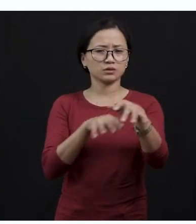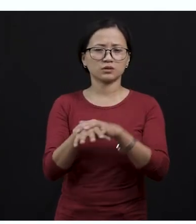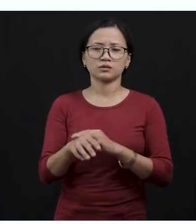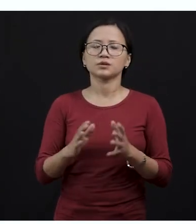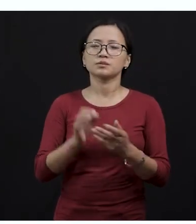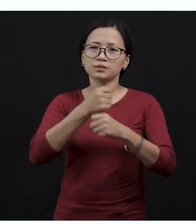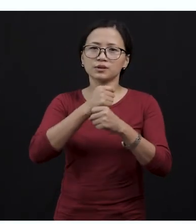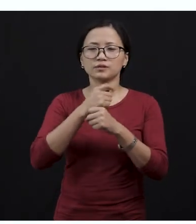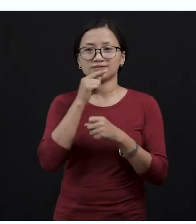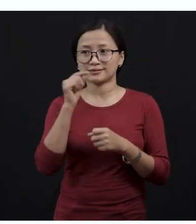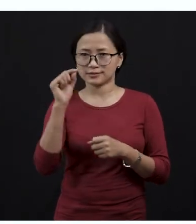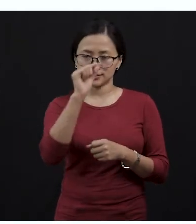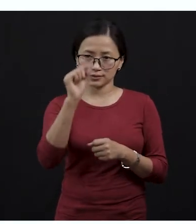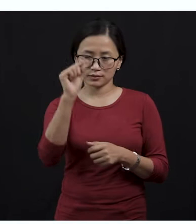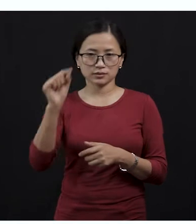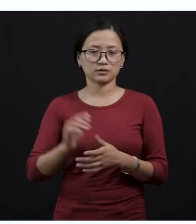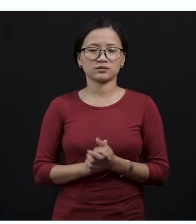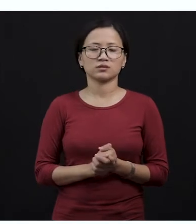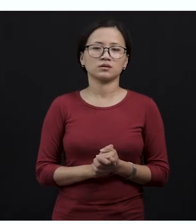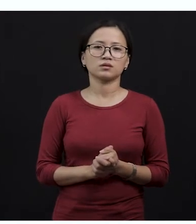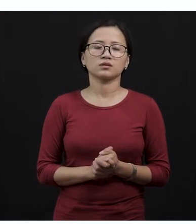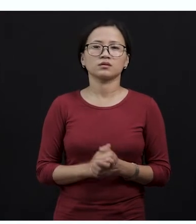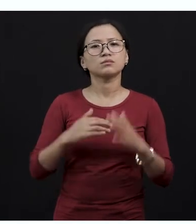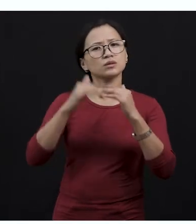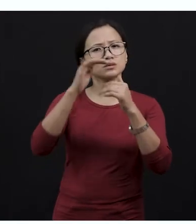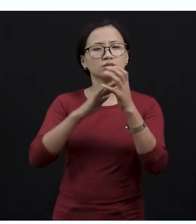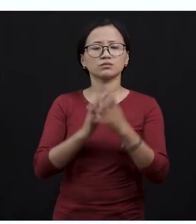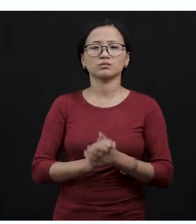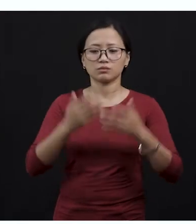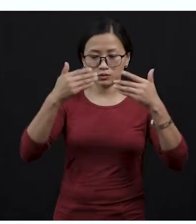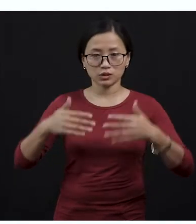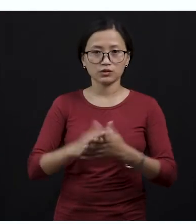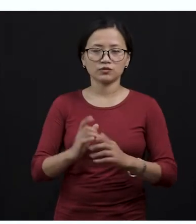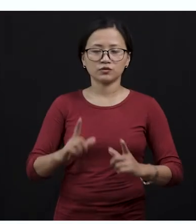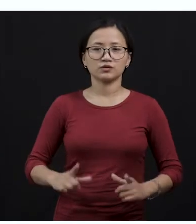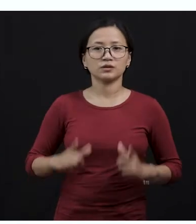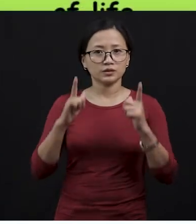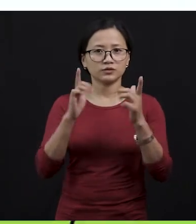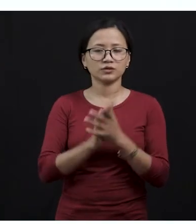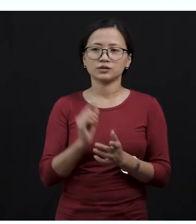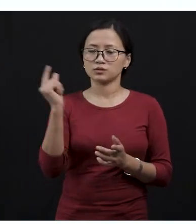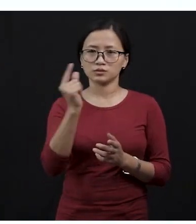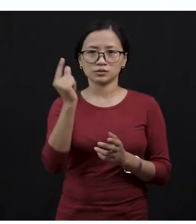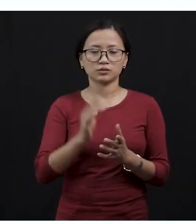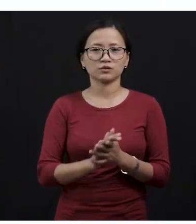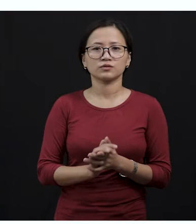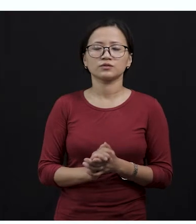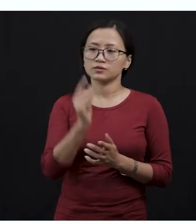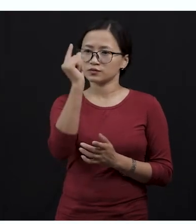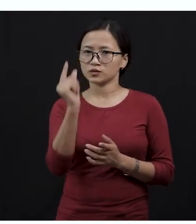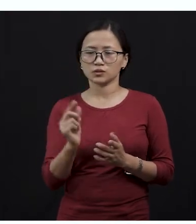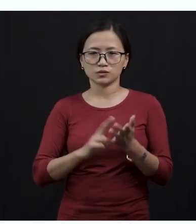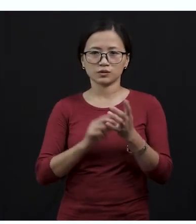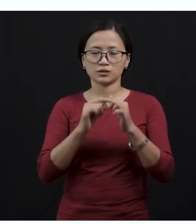up of cells. Cells are the building blocks of life. They are the structural units and the functional units. Now here